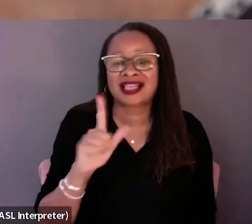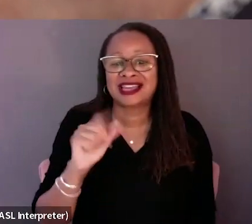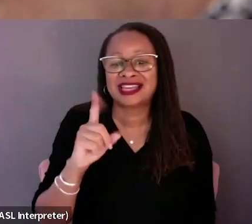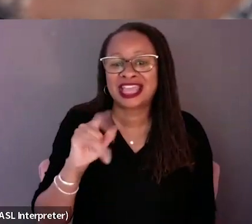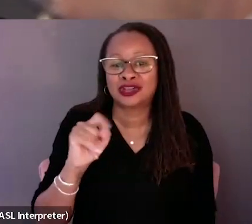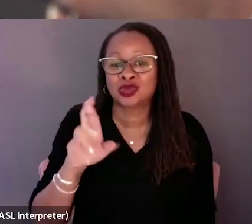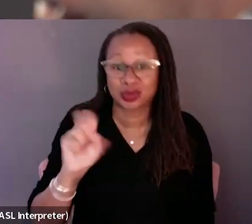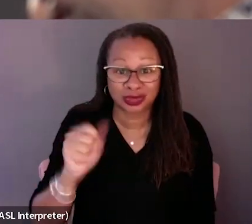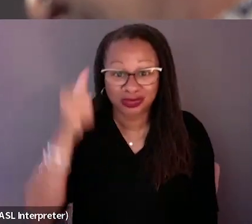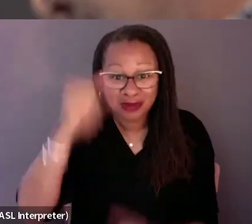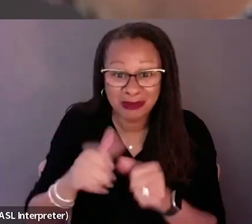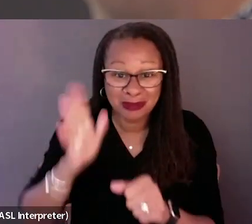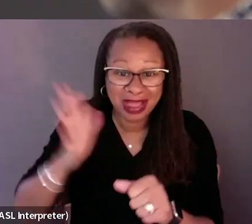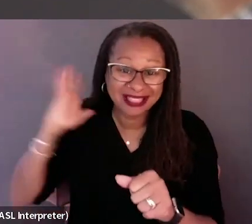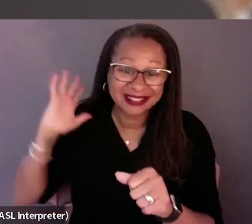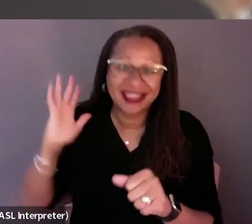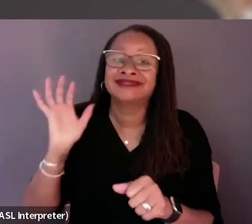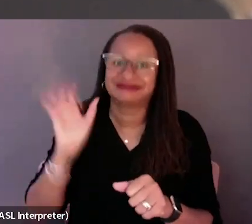back in the days. It's like